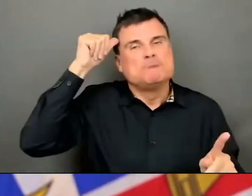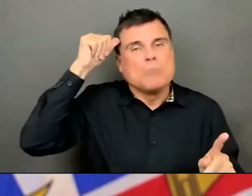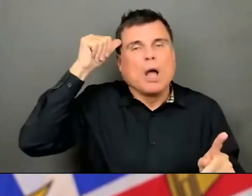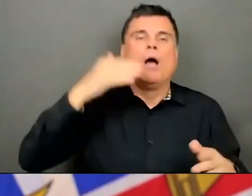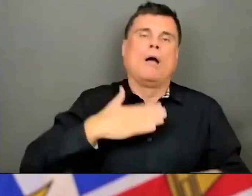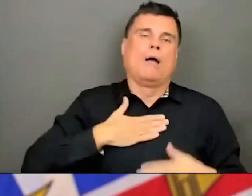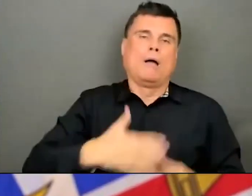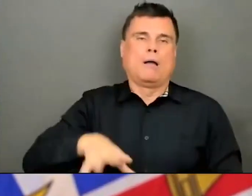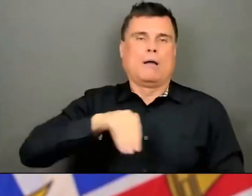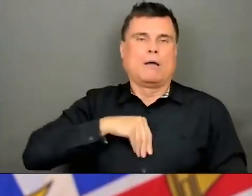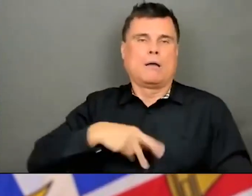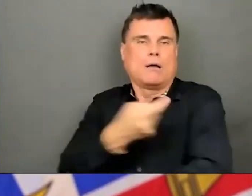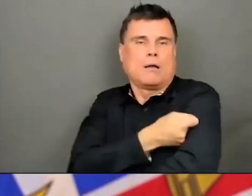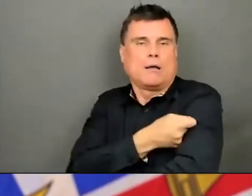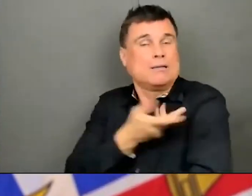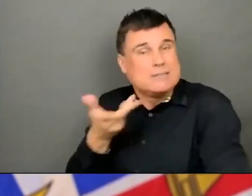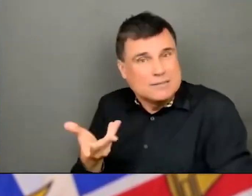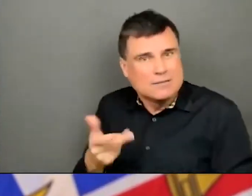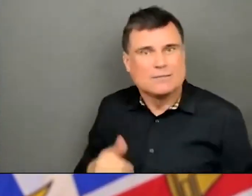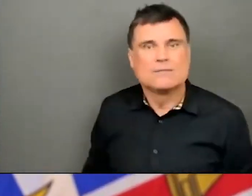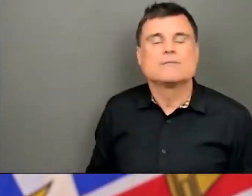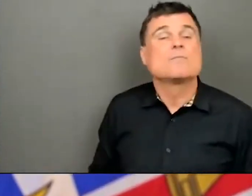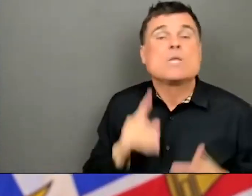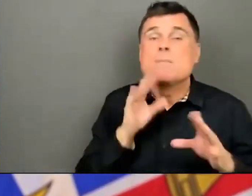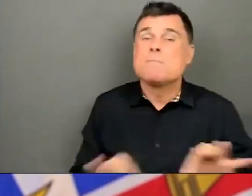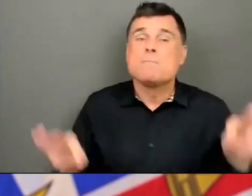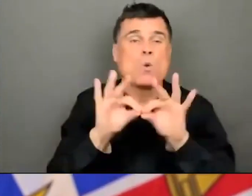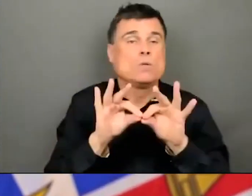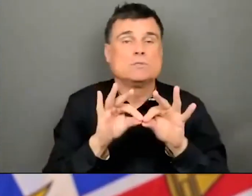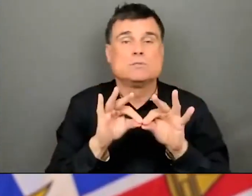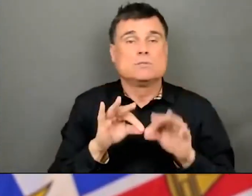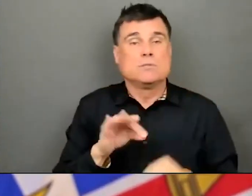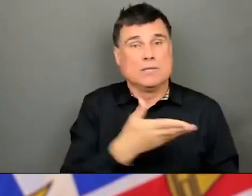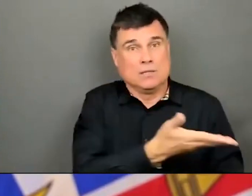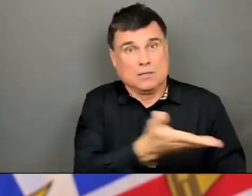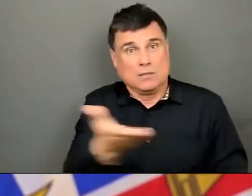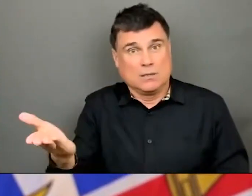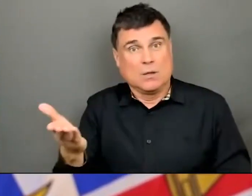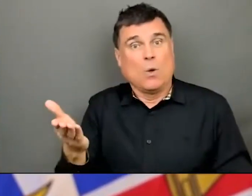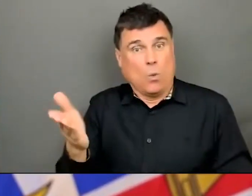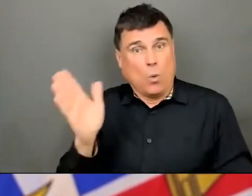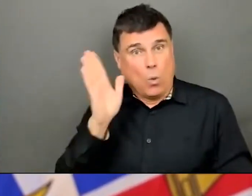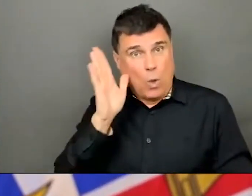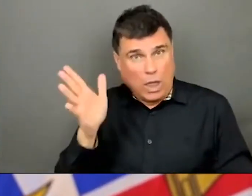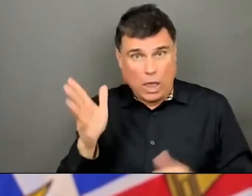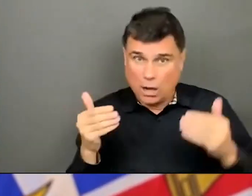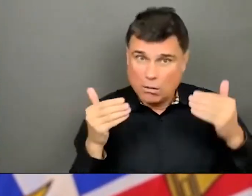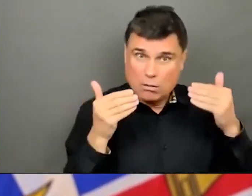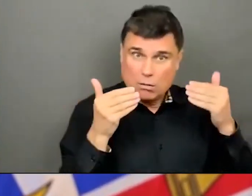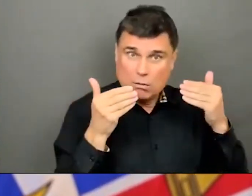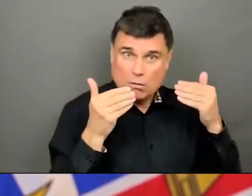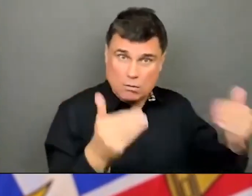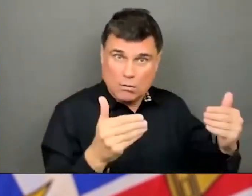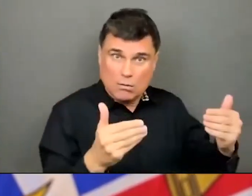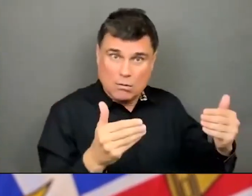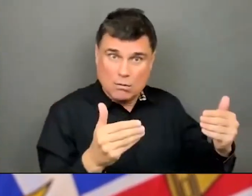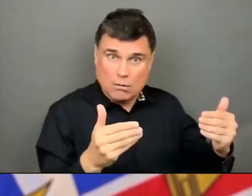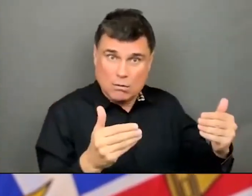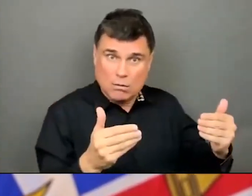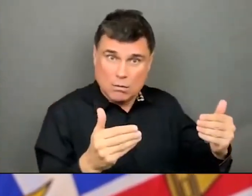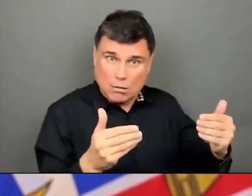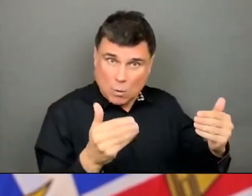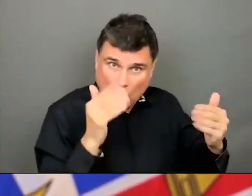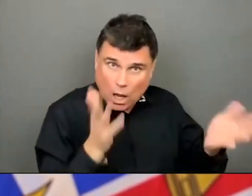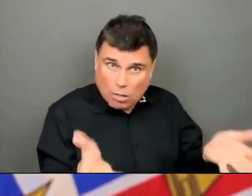I hear overwhelmingly from my colleagues that they are supportive of this, how important it is for us as